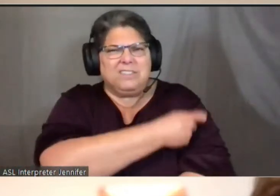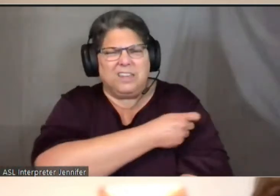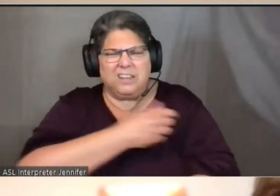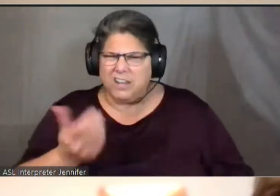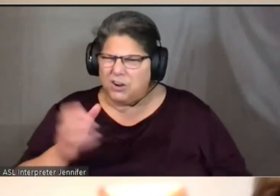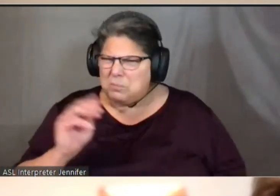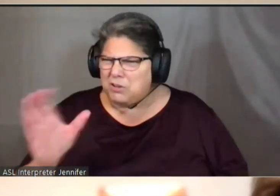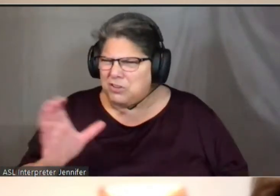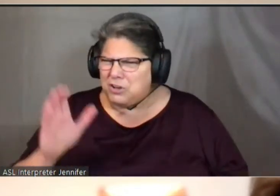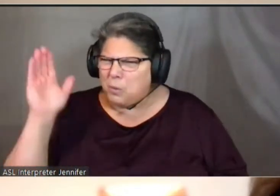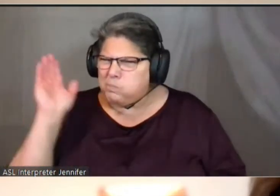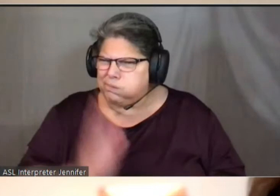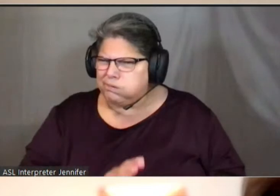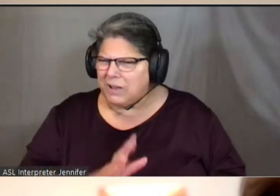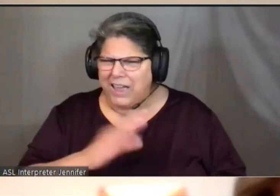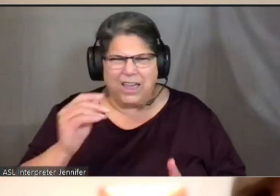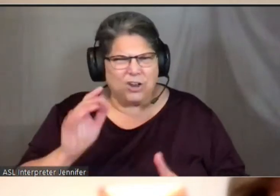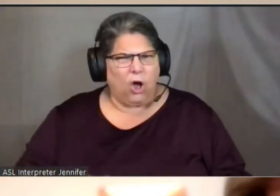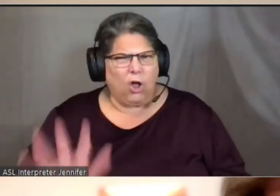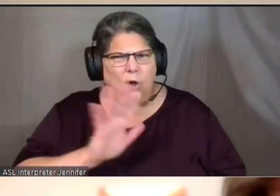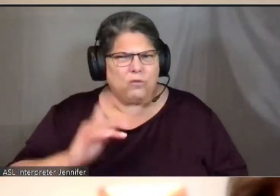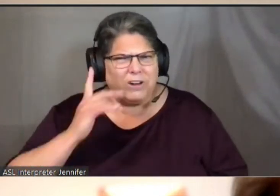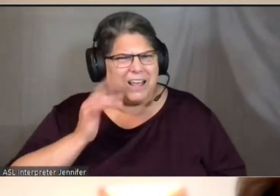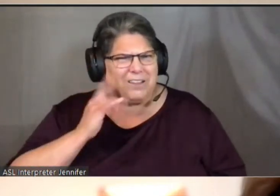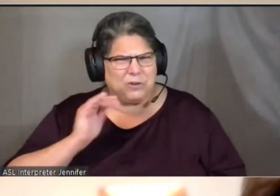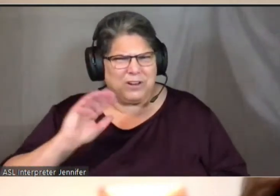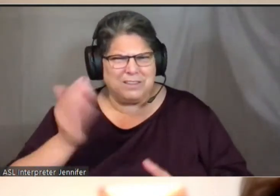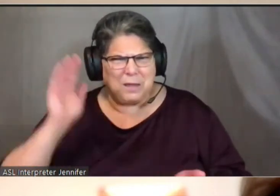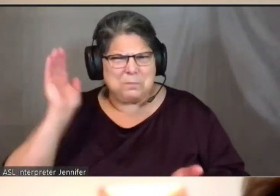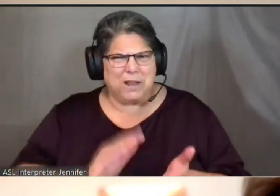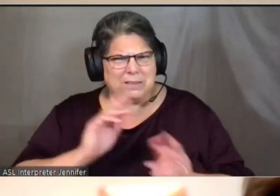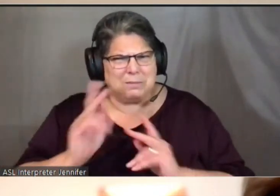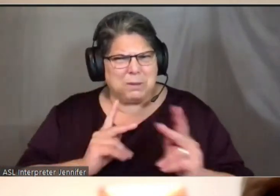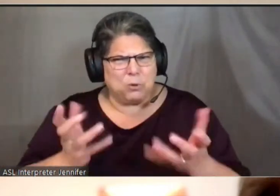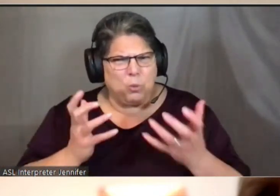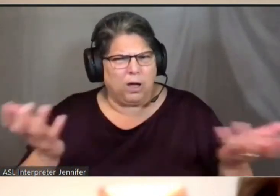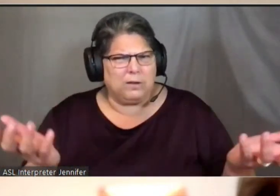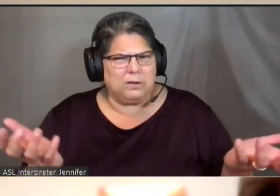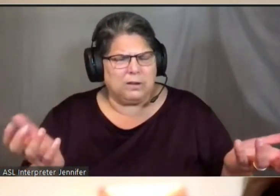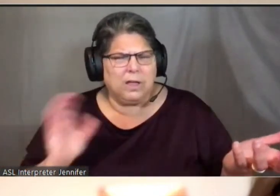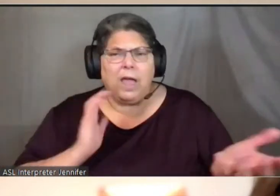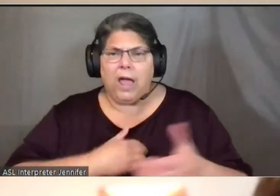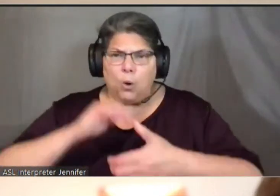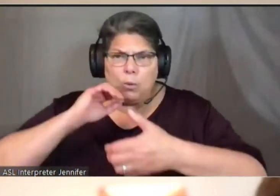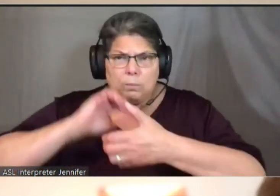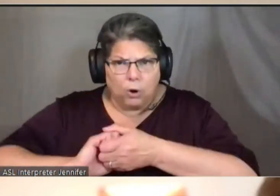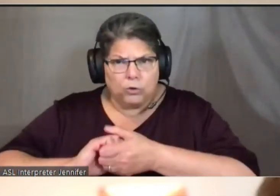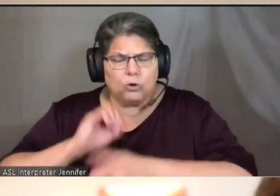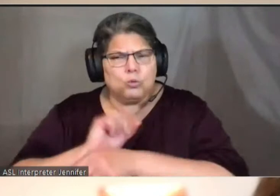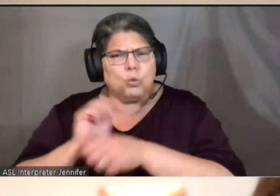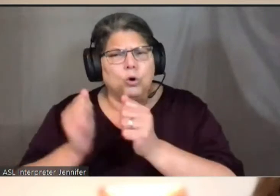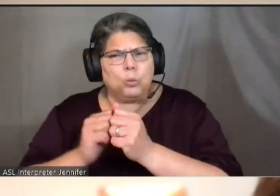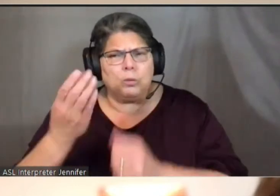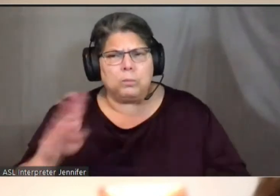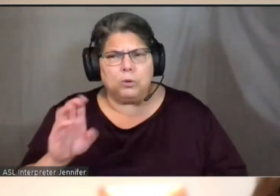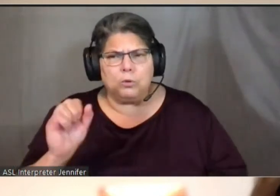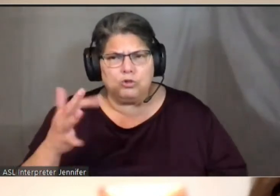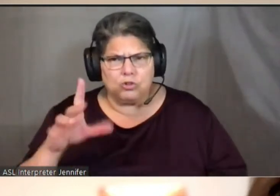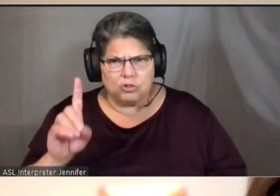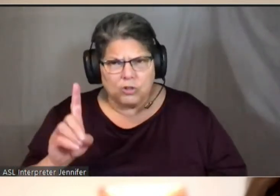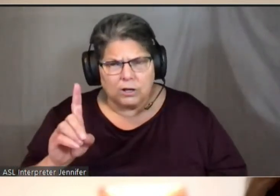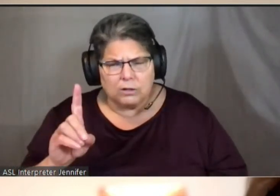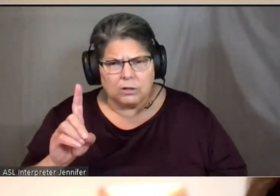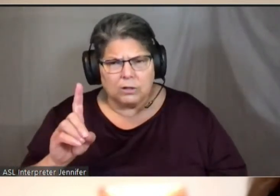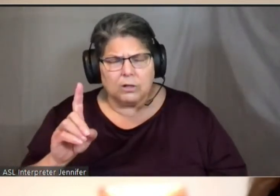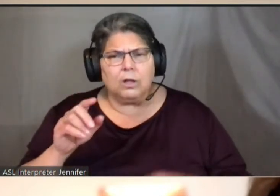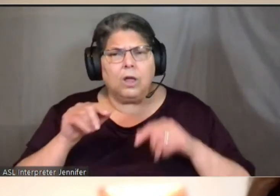throughout the state. Our partners have been signed up with Blue Shield, the third-party administrator, and in the process